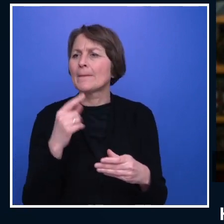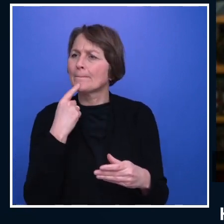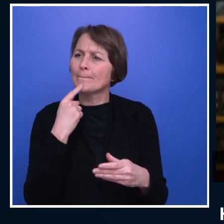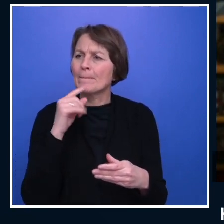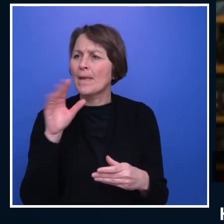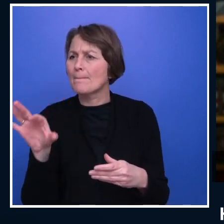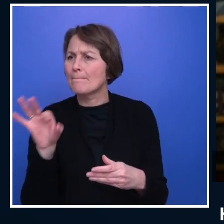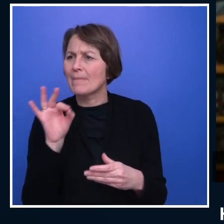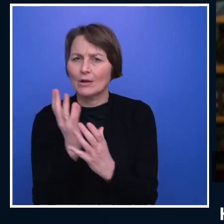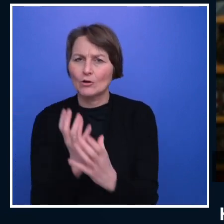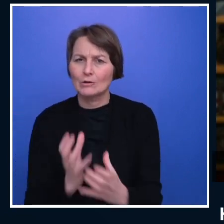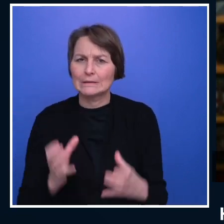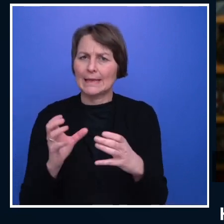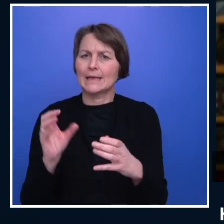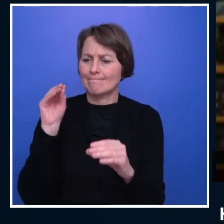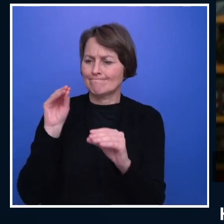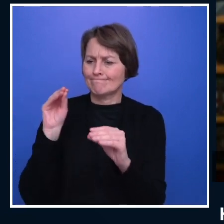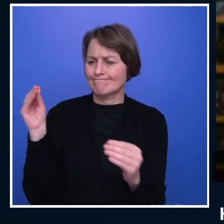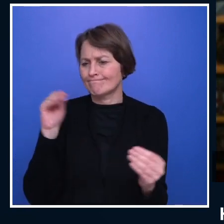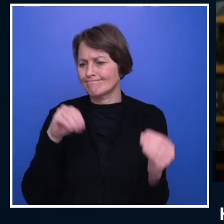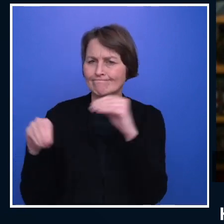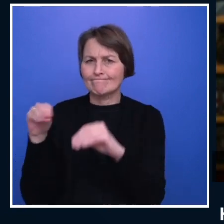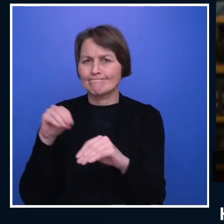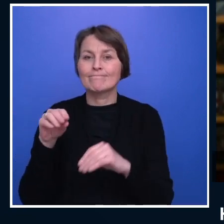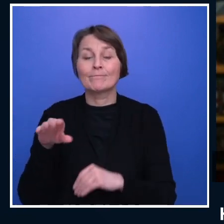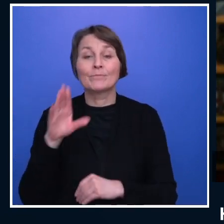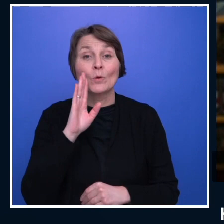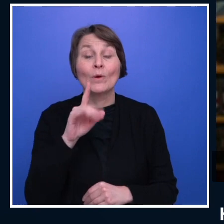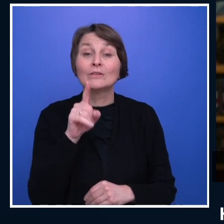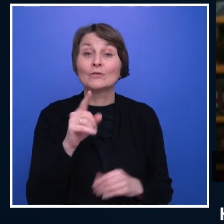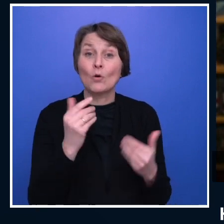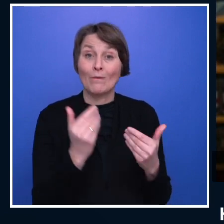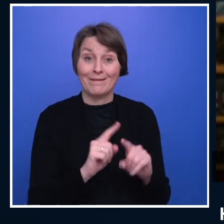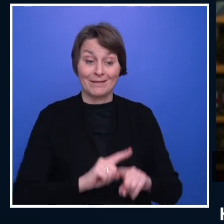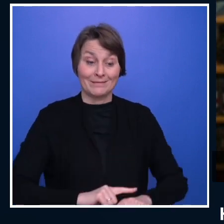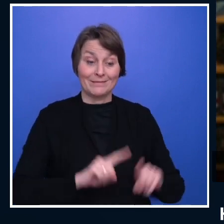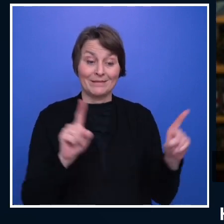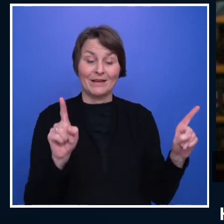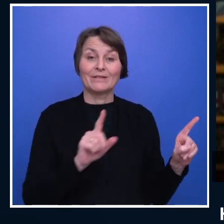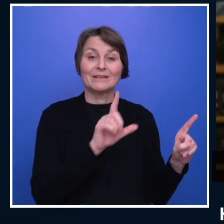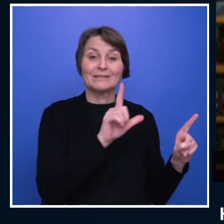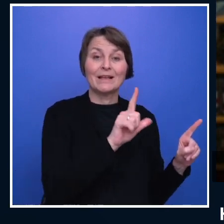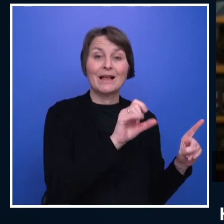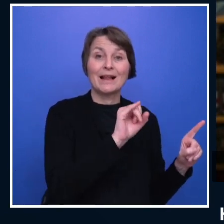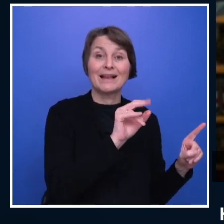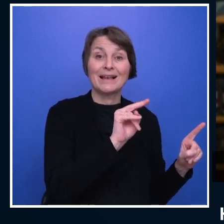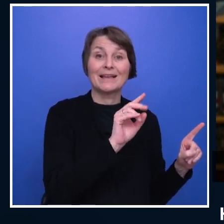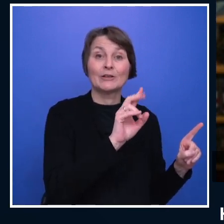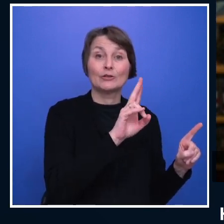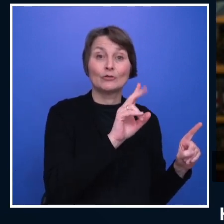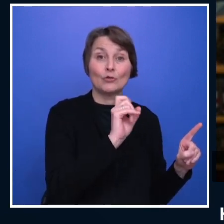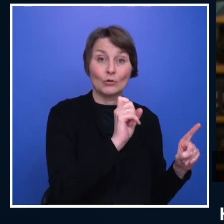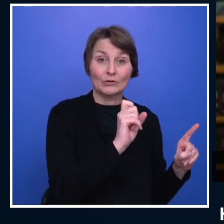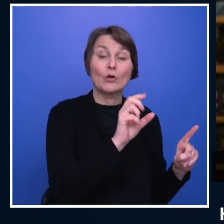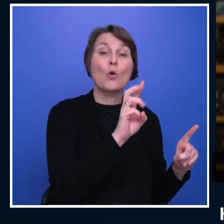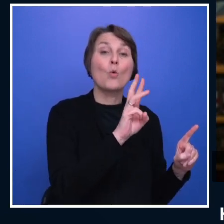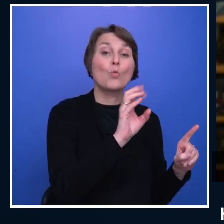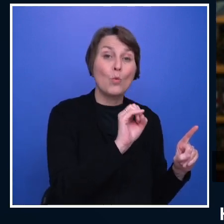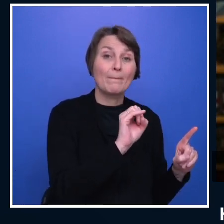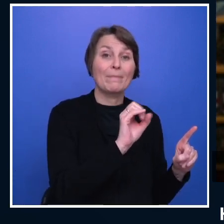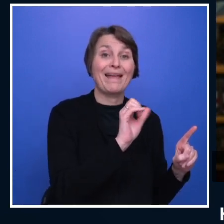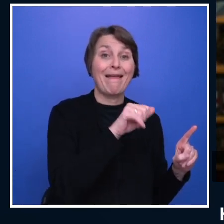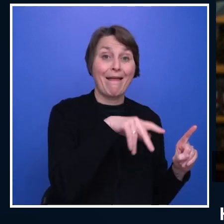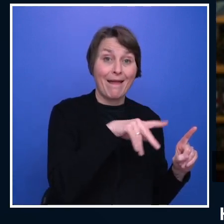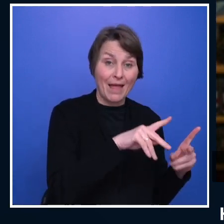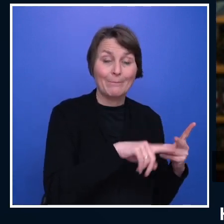way. So the only difference between Linux web apps and Linux web apps for containers is, do you care enough to own the